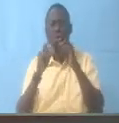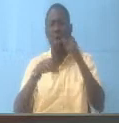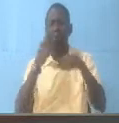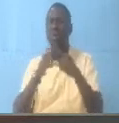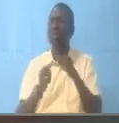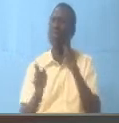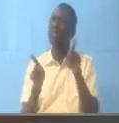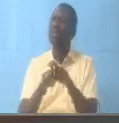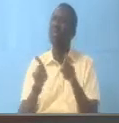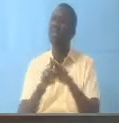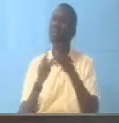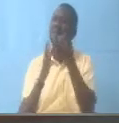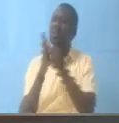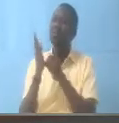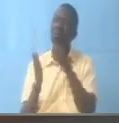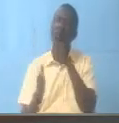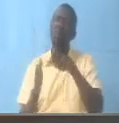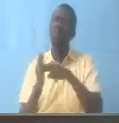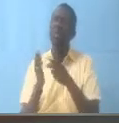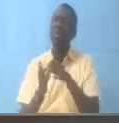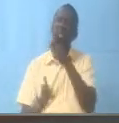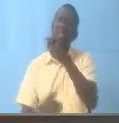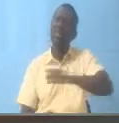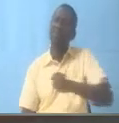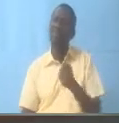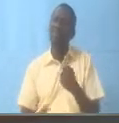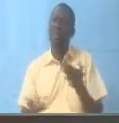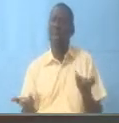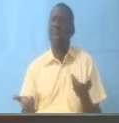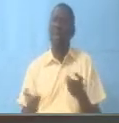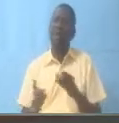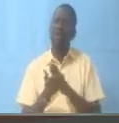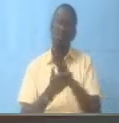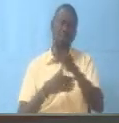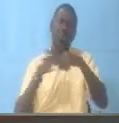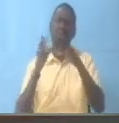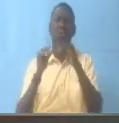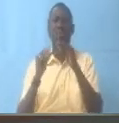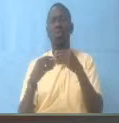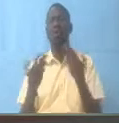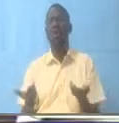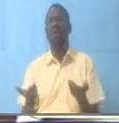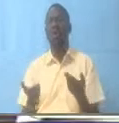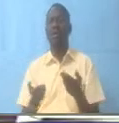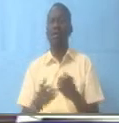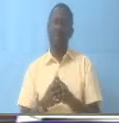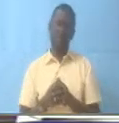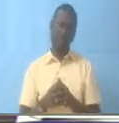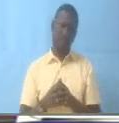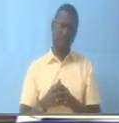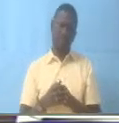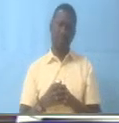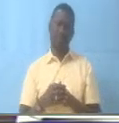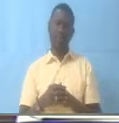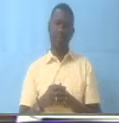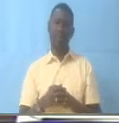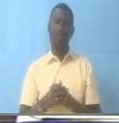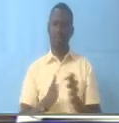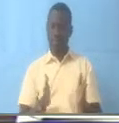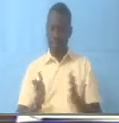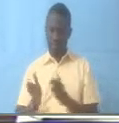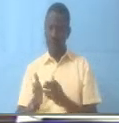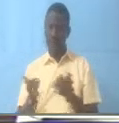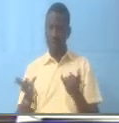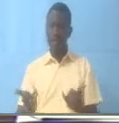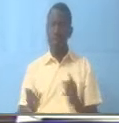li nga xam ne nii mooy jikko ji ci biir cabinet bi du den doxalin. What happened to the recommendations